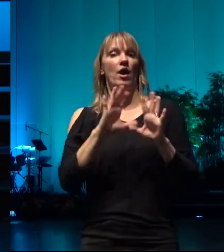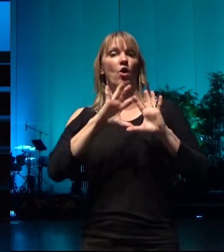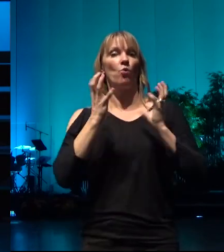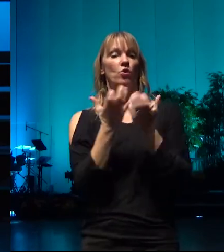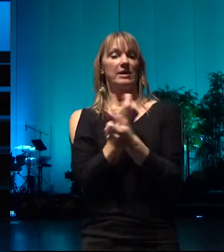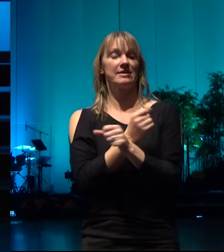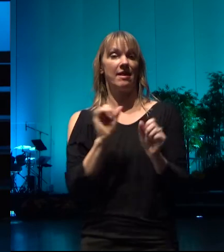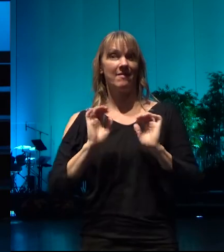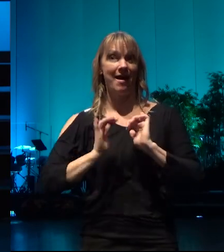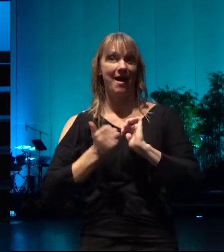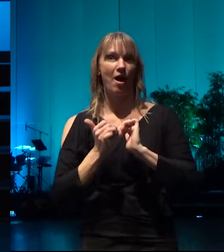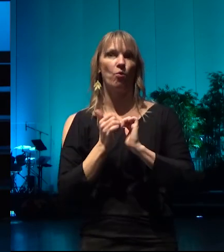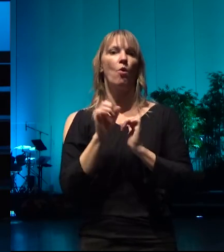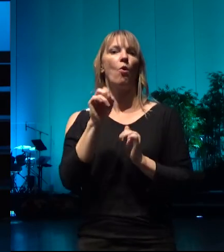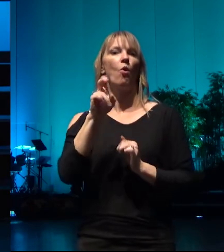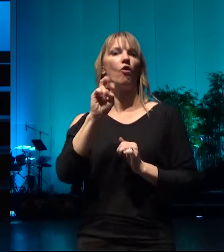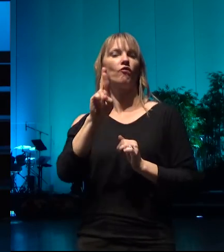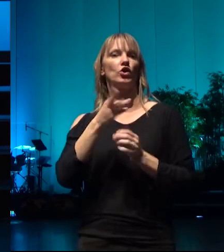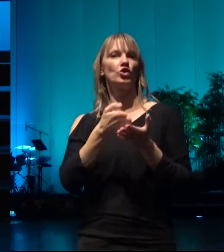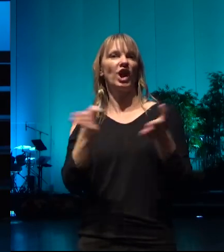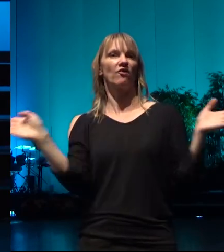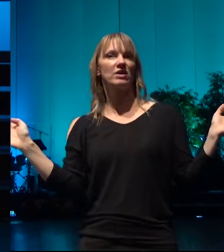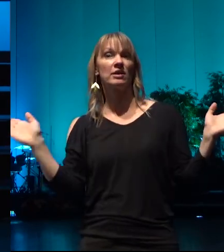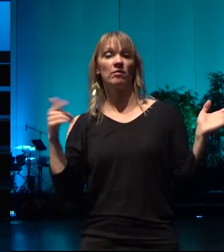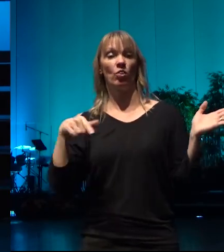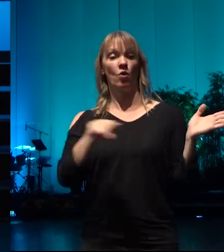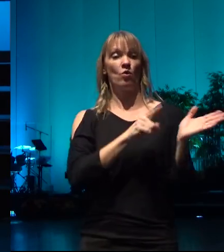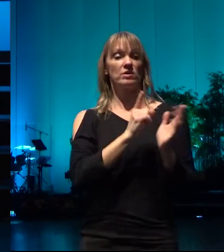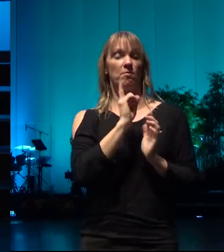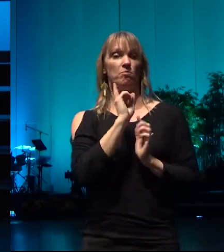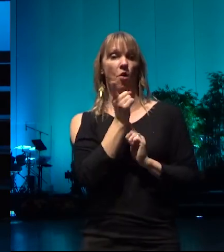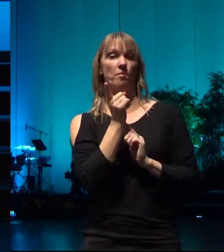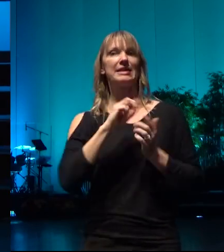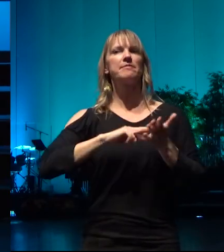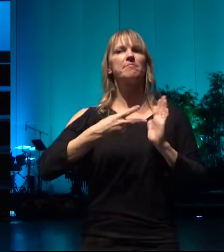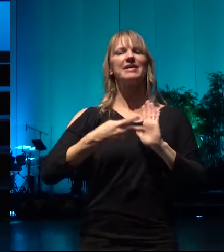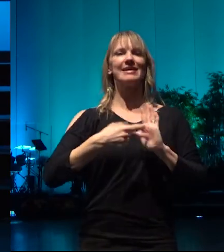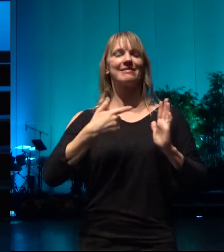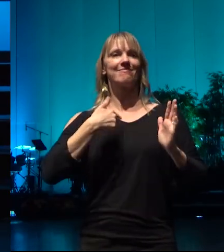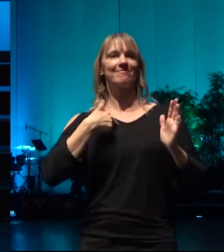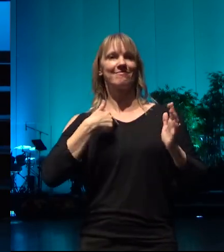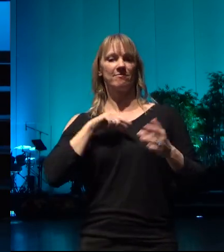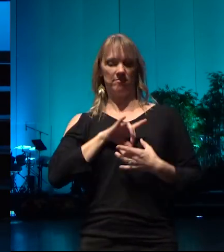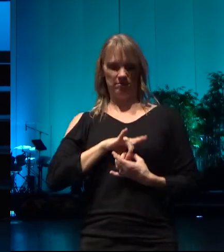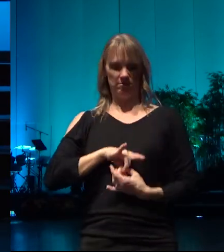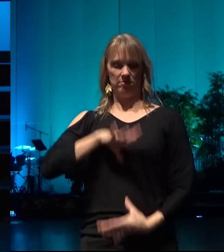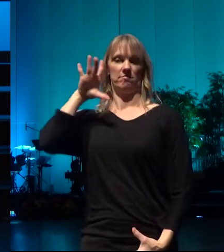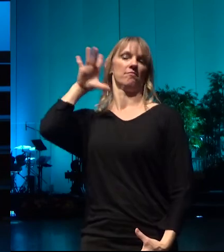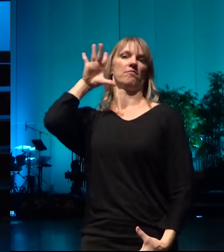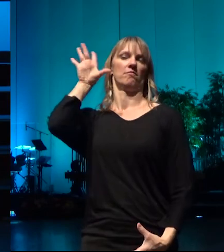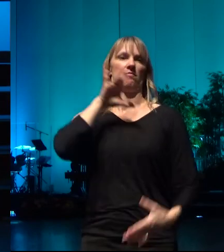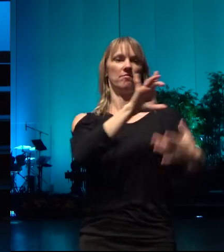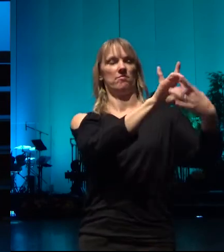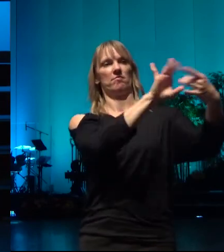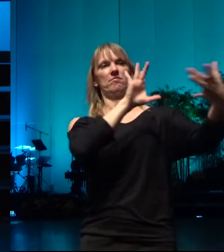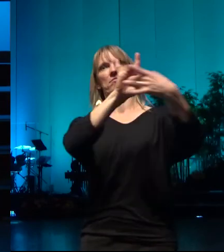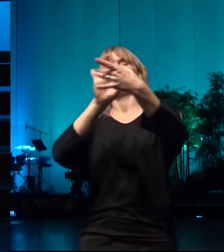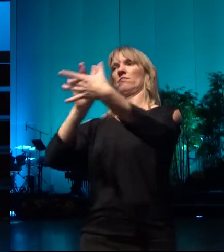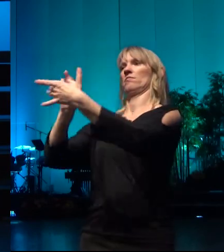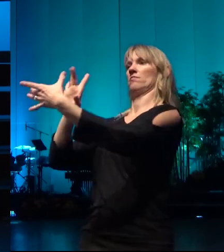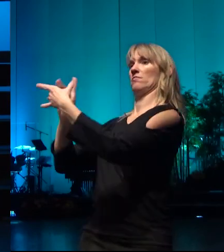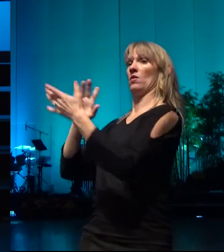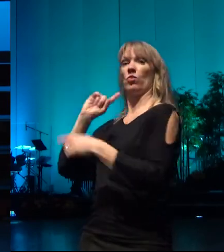heaven is to be in our passion and be ourselves and be willing to say, here's how I see it. Tell me more about how you see